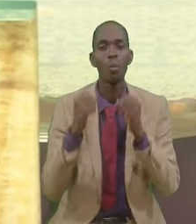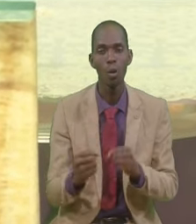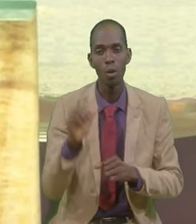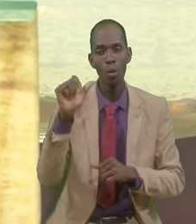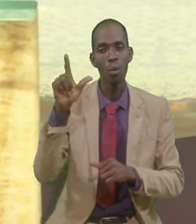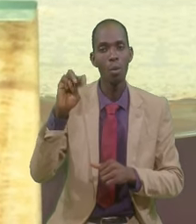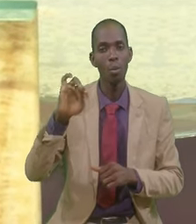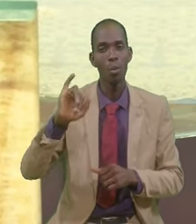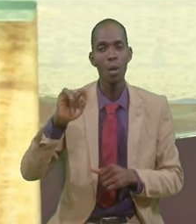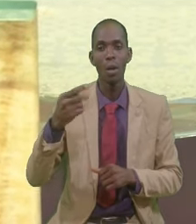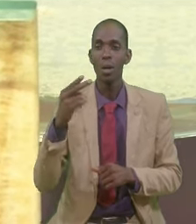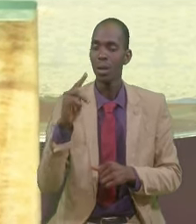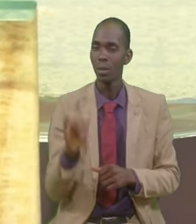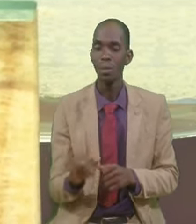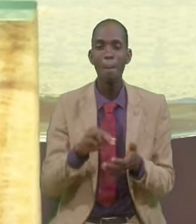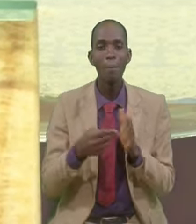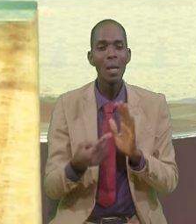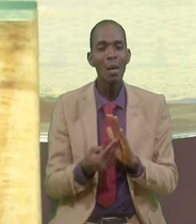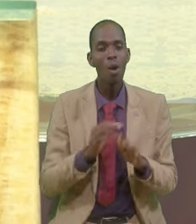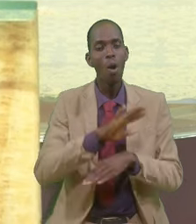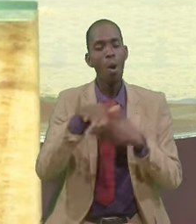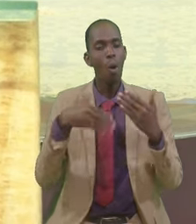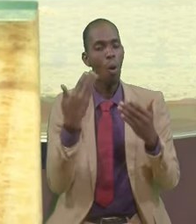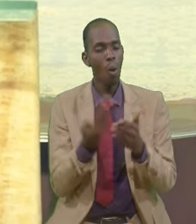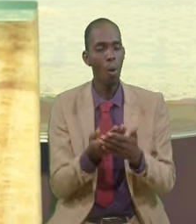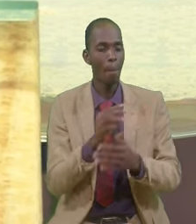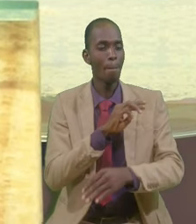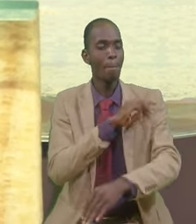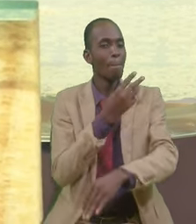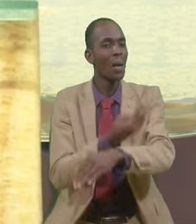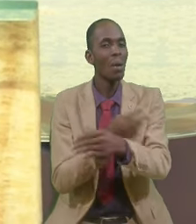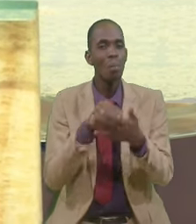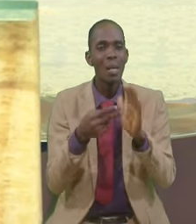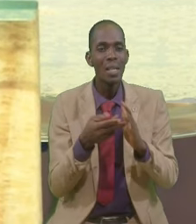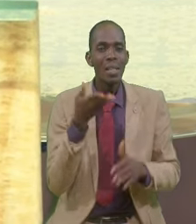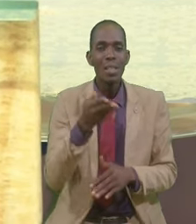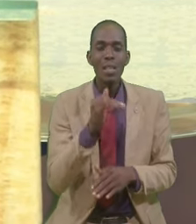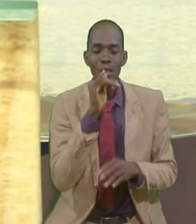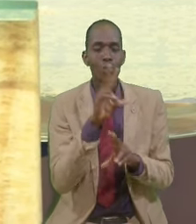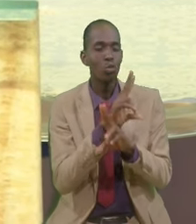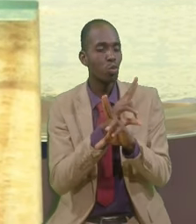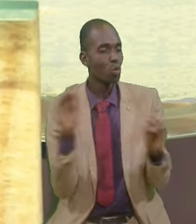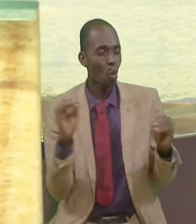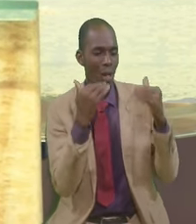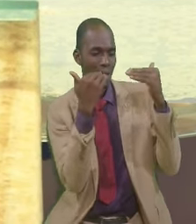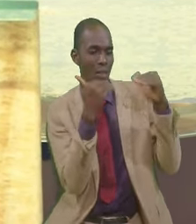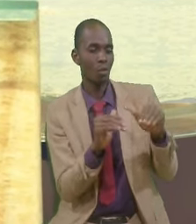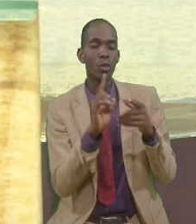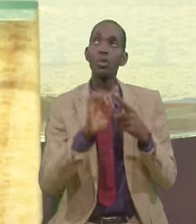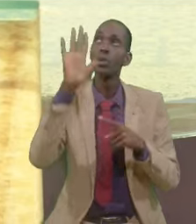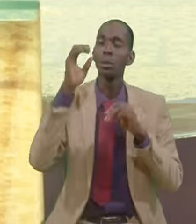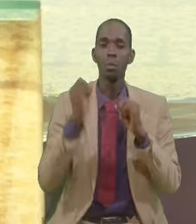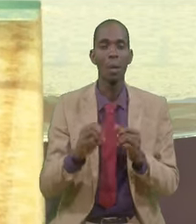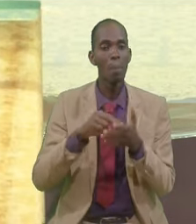his might. When it says Almighty, that means there's no limit to his power. He's all